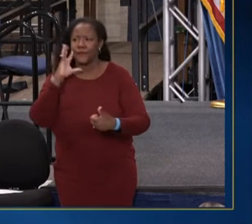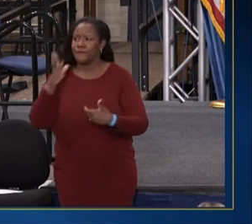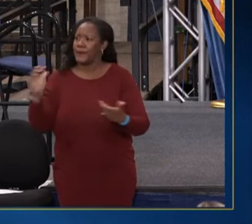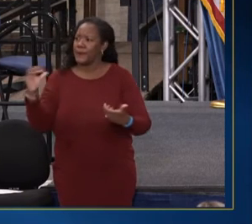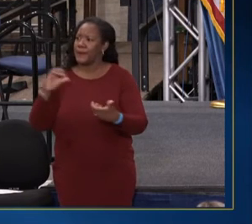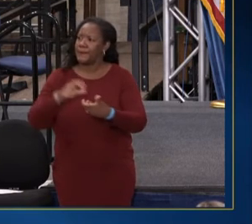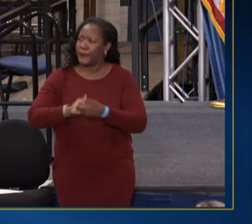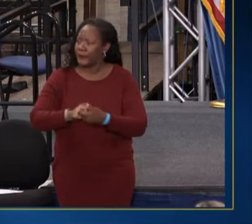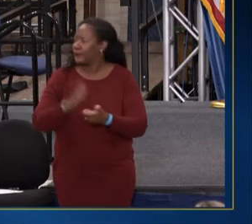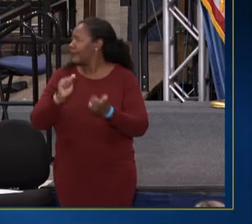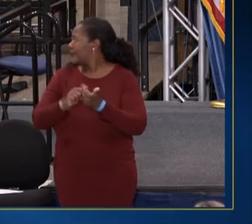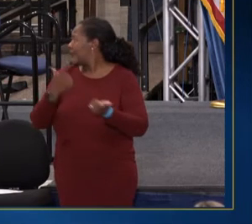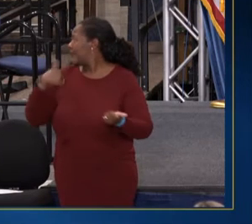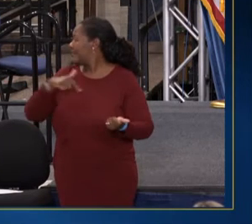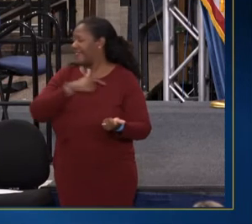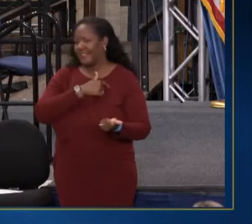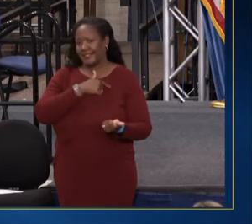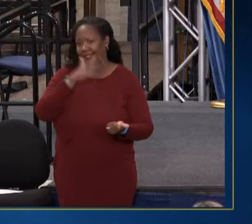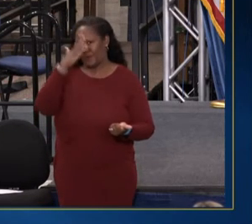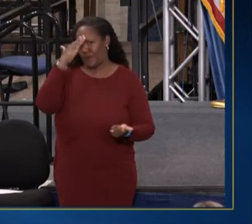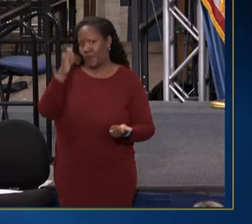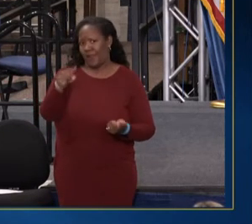us on why you are here.